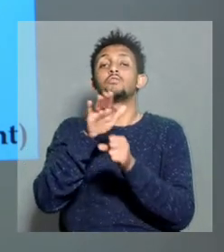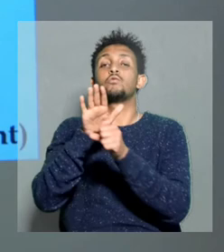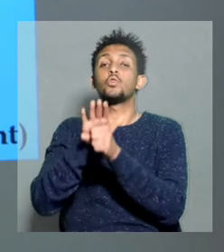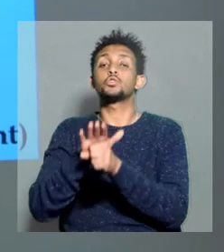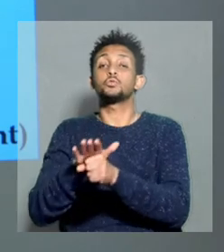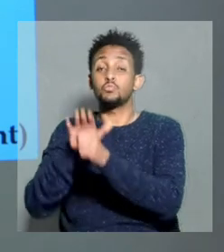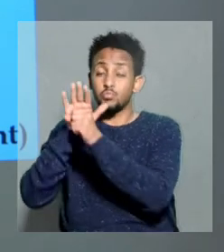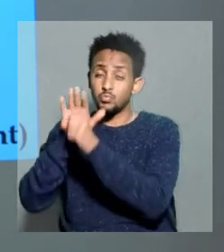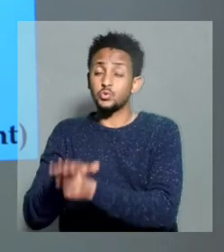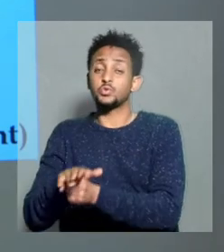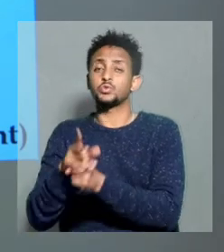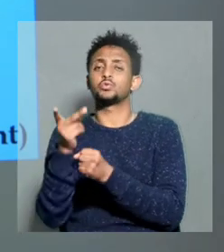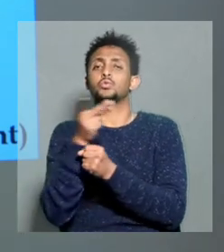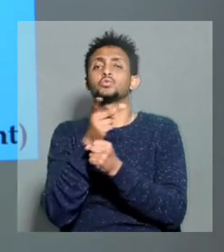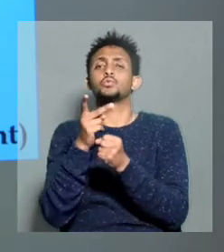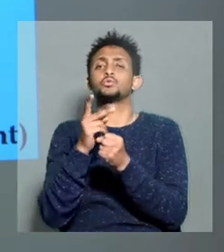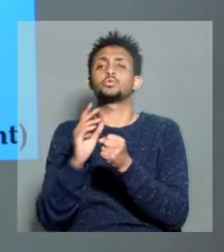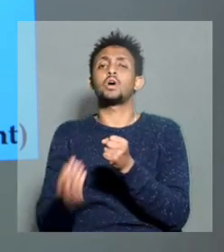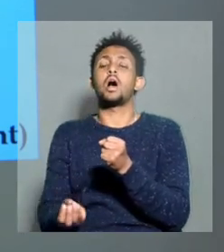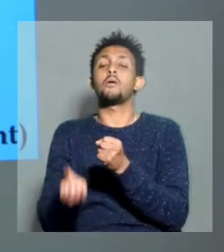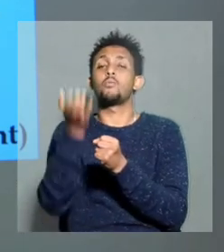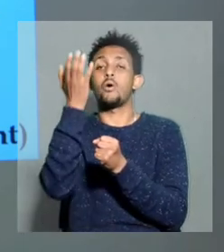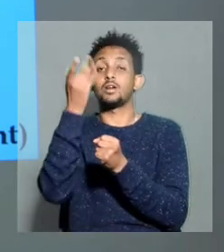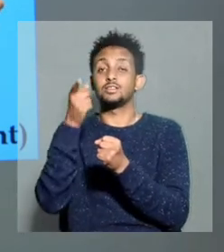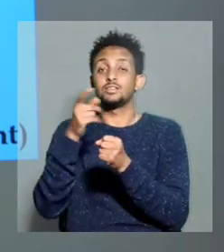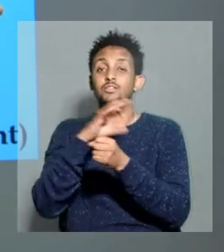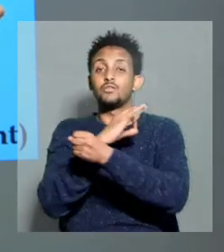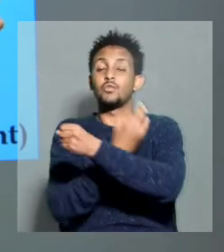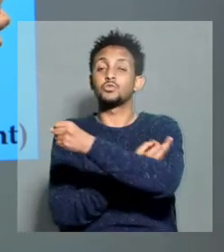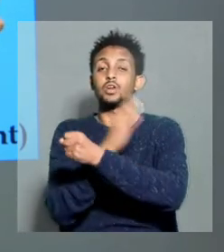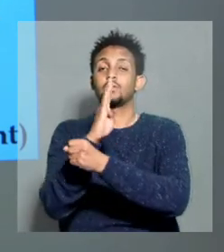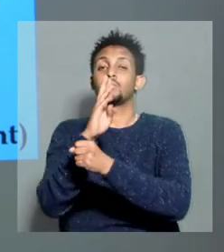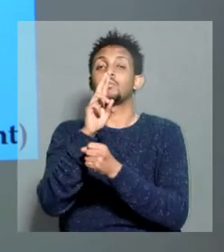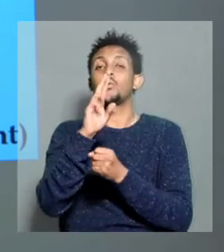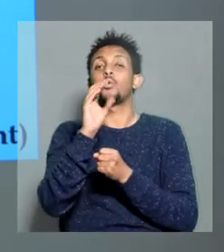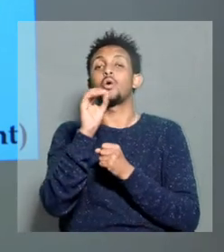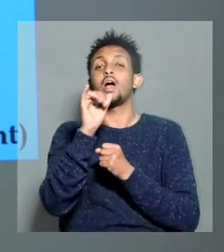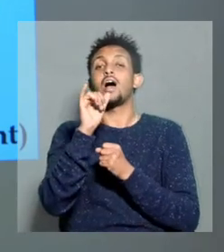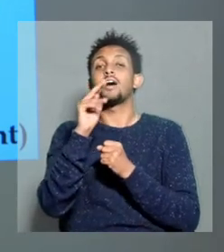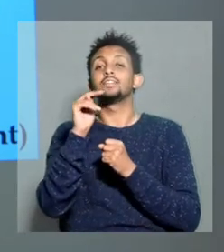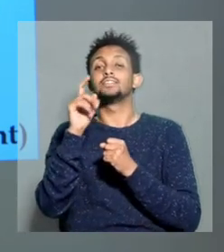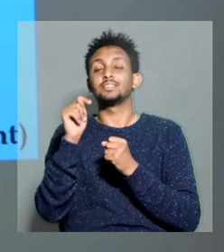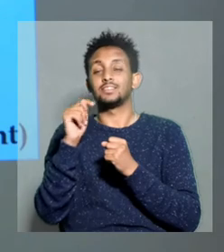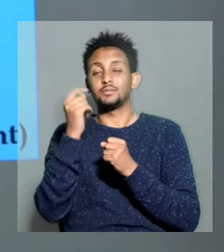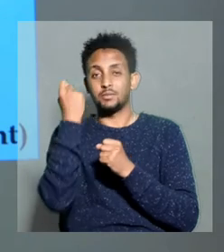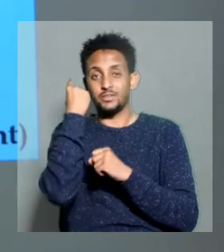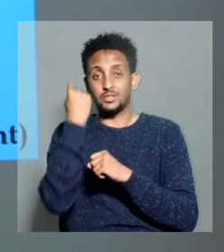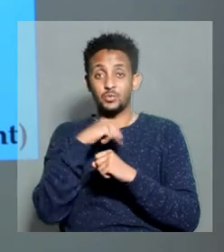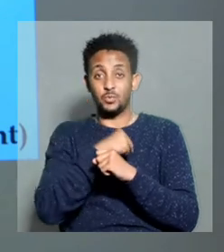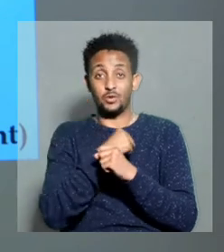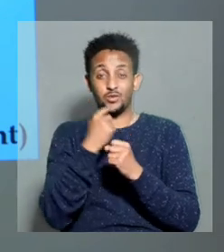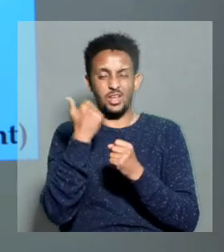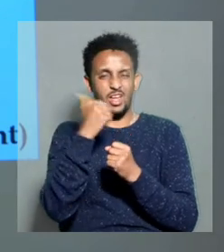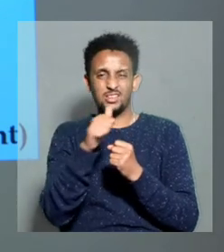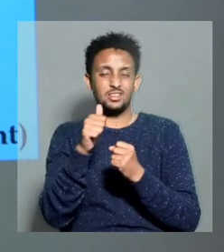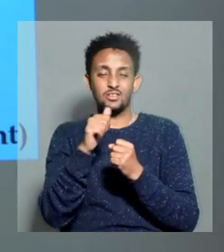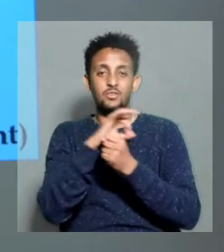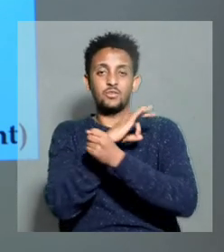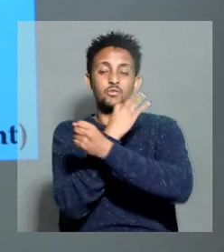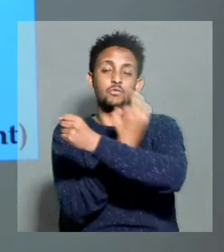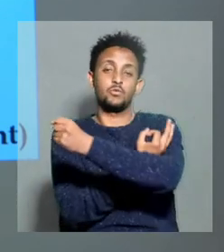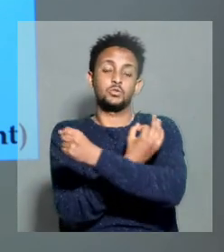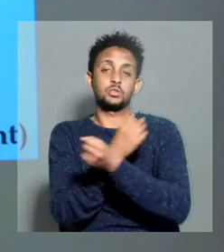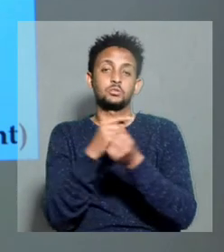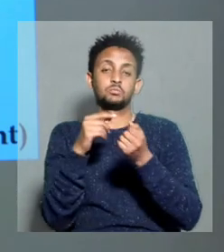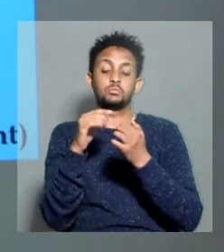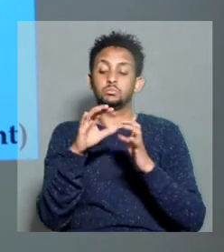trying to push those objects upward, and that force is known to be buoyant force. Okay? So previously there is no any buoyant force, or the buoyant